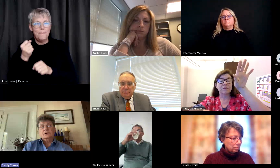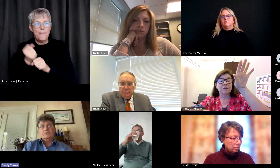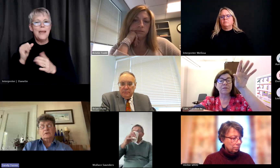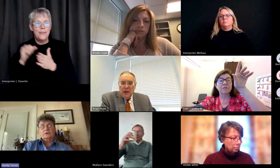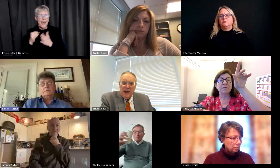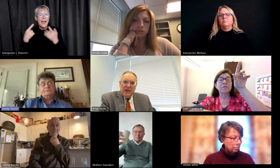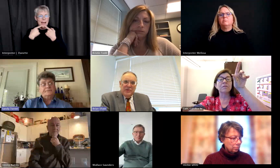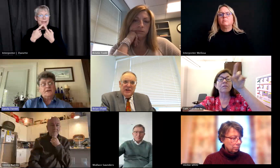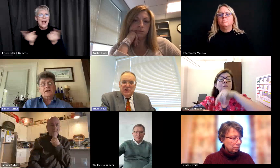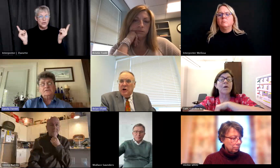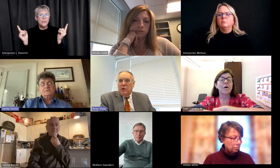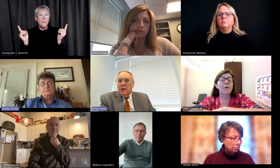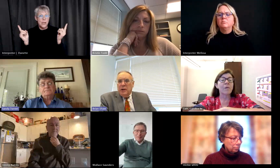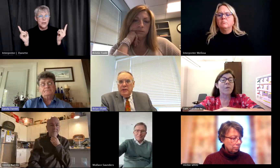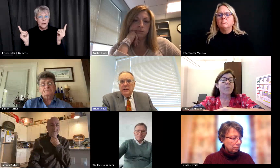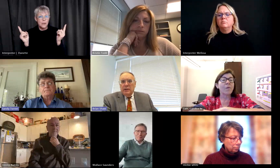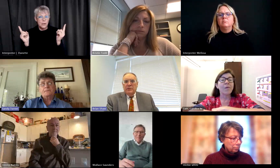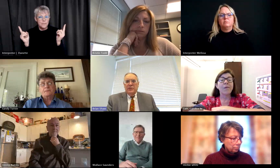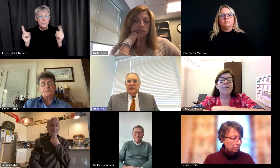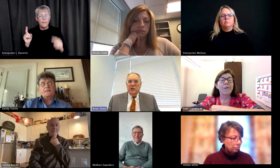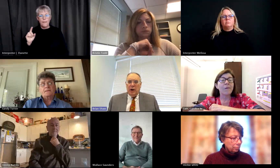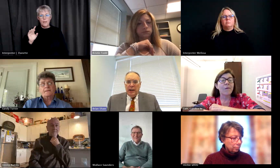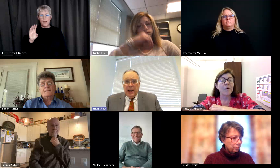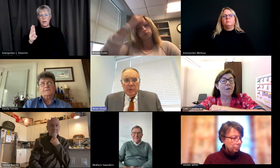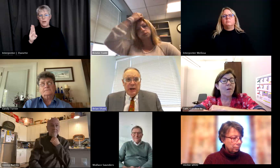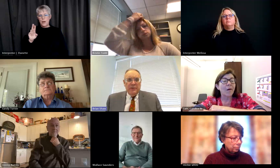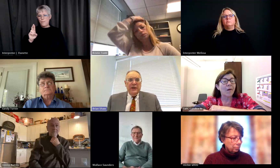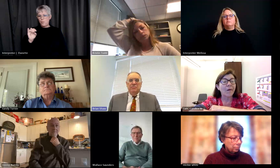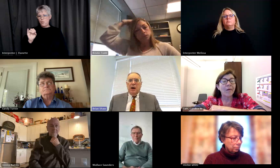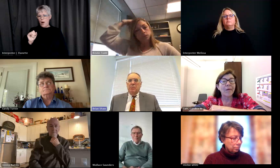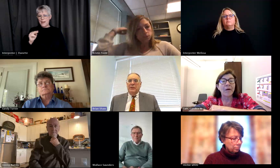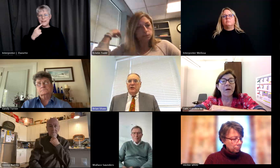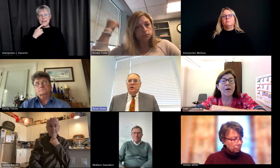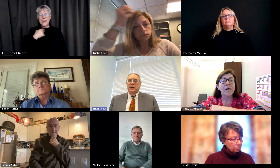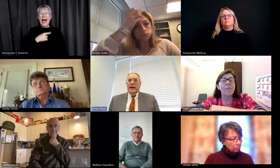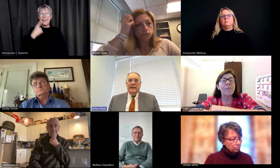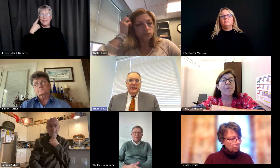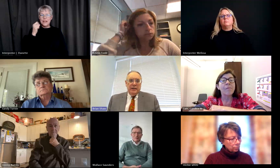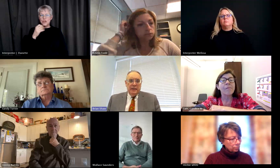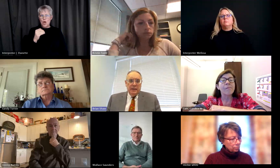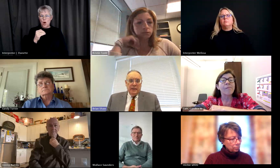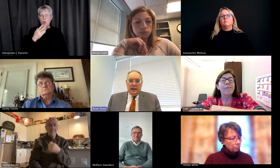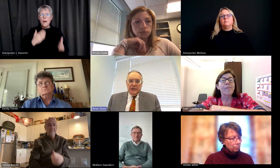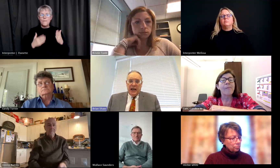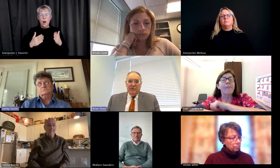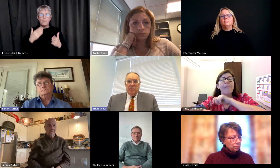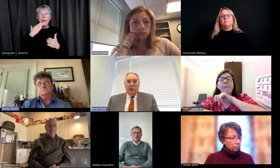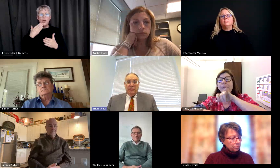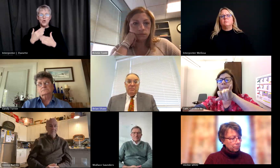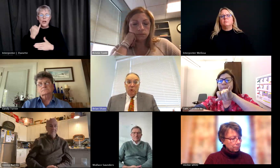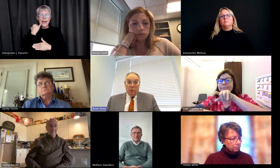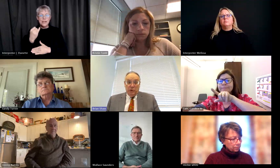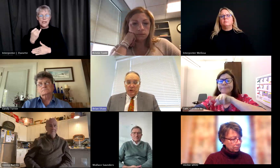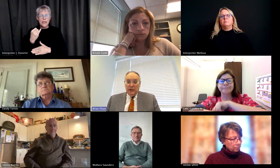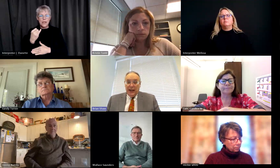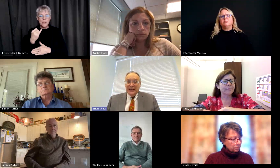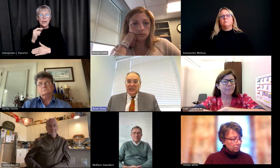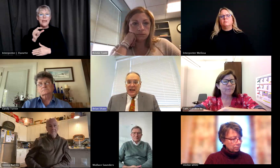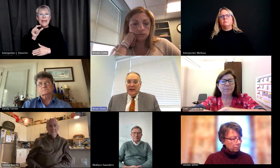announcement. I think so. I think so. I think it's probably a good idea to have the board, if the